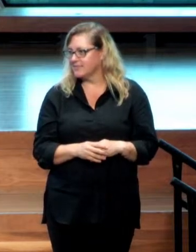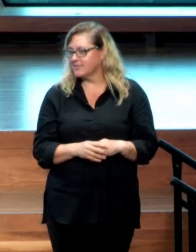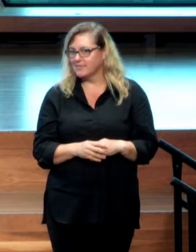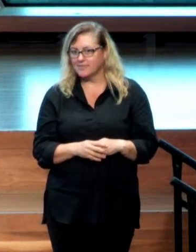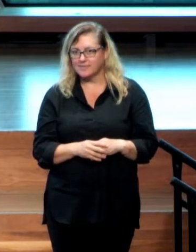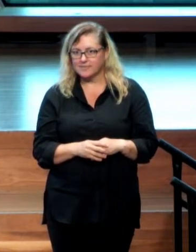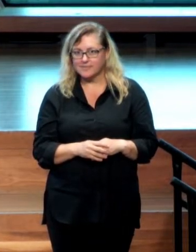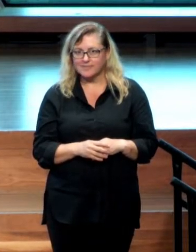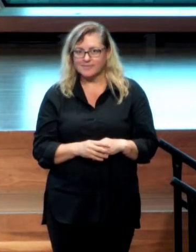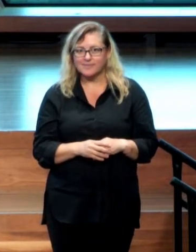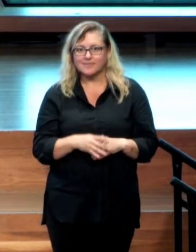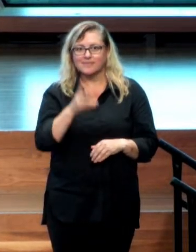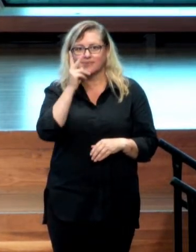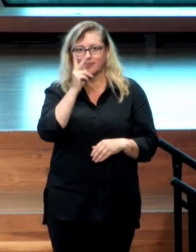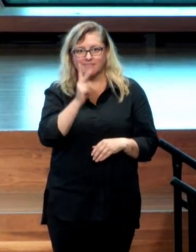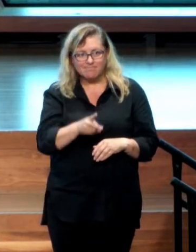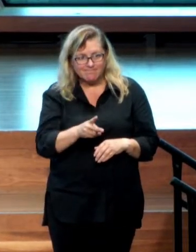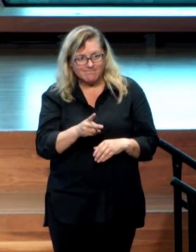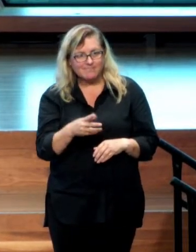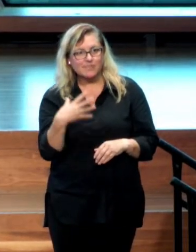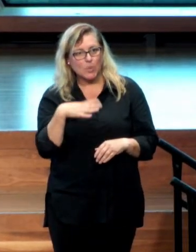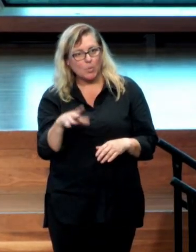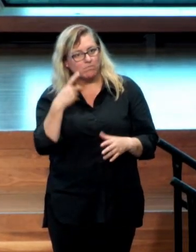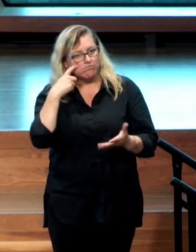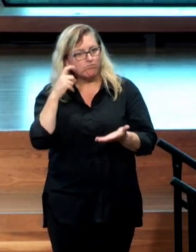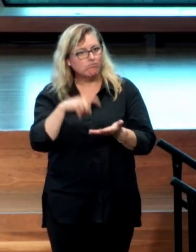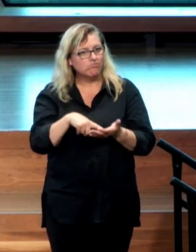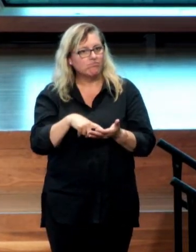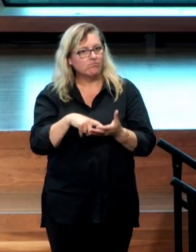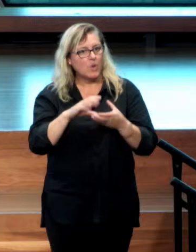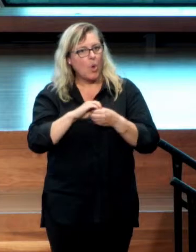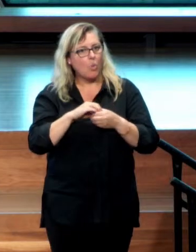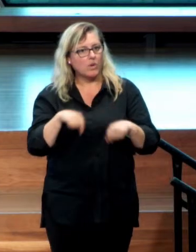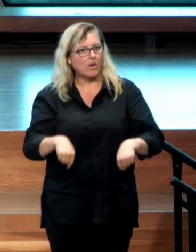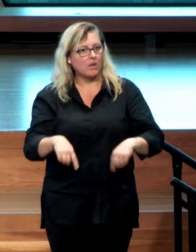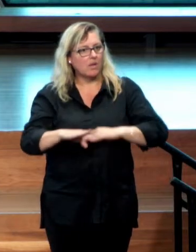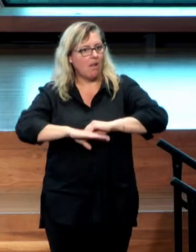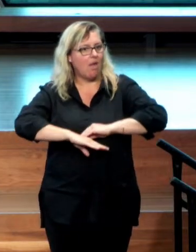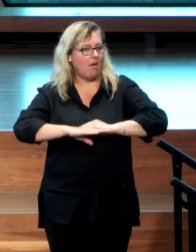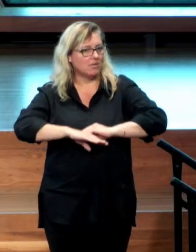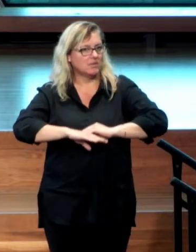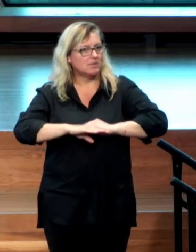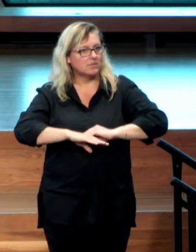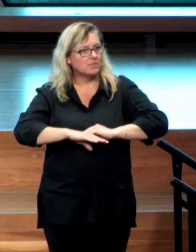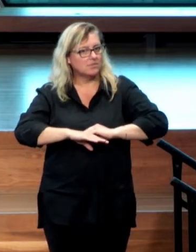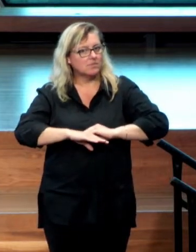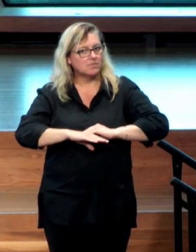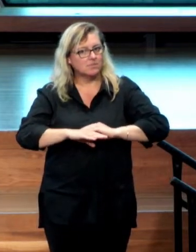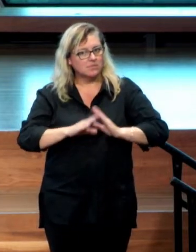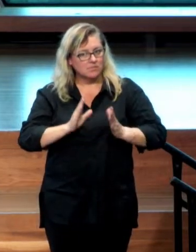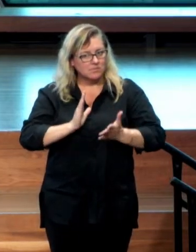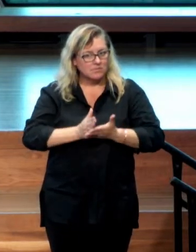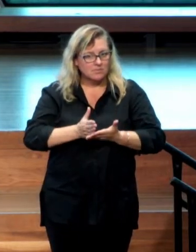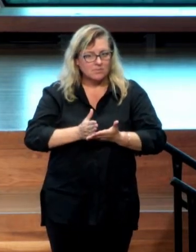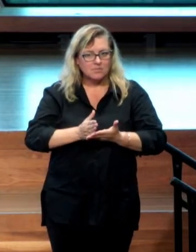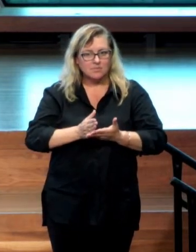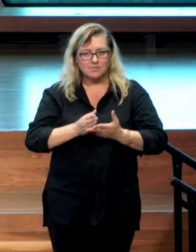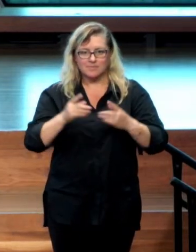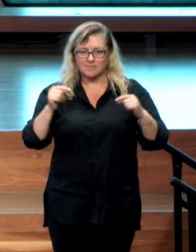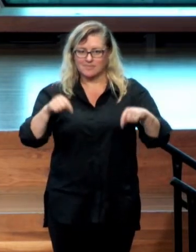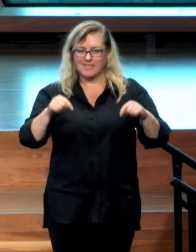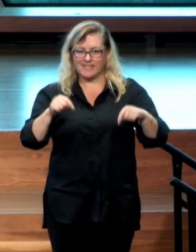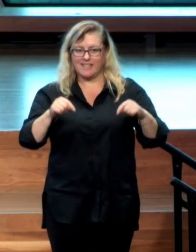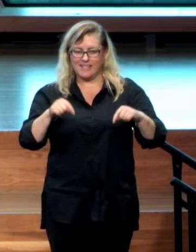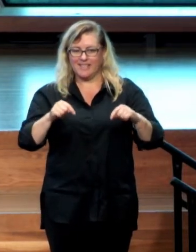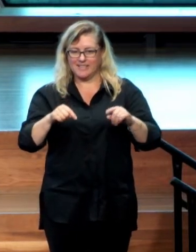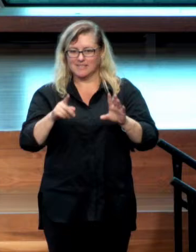And just again to acknowledge the custodians of these lands and, you know, just how, I think this has been a year for